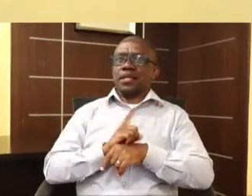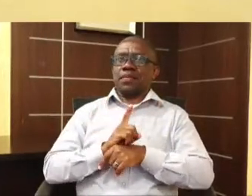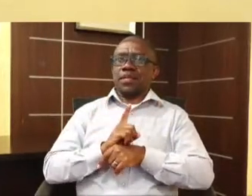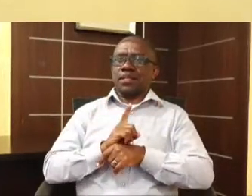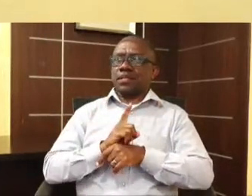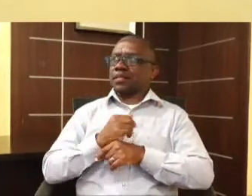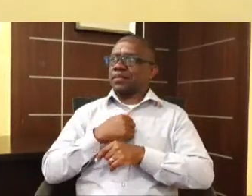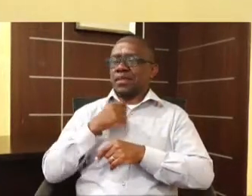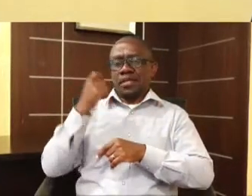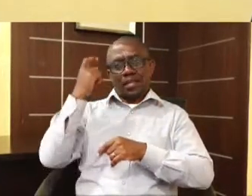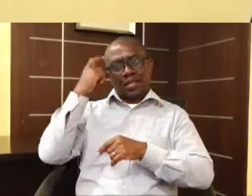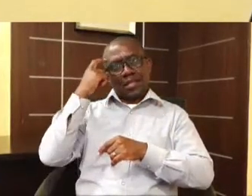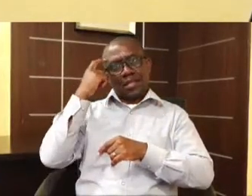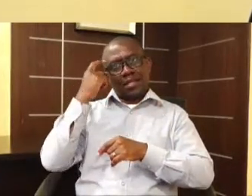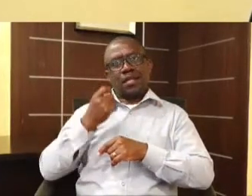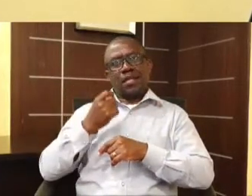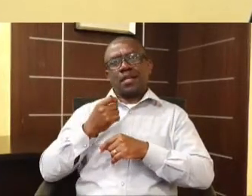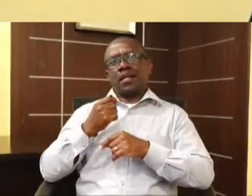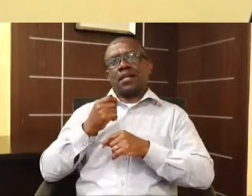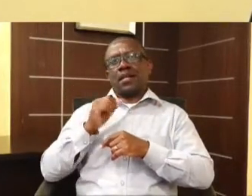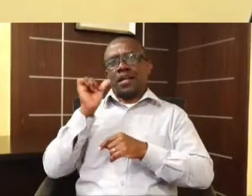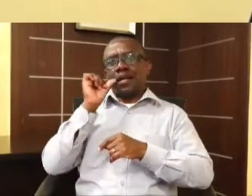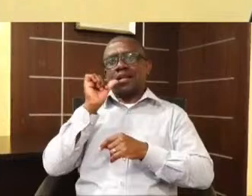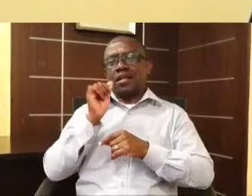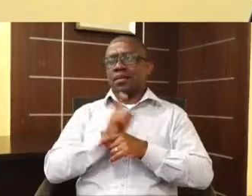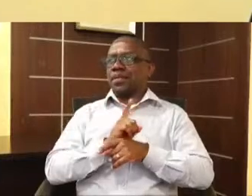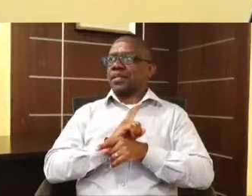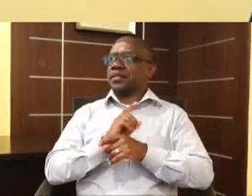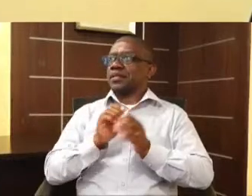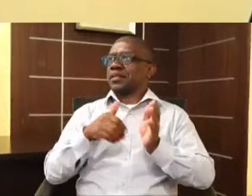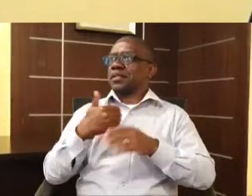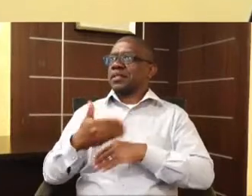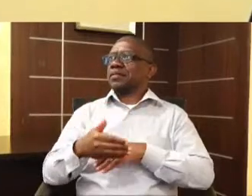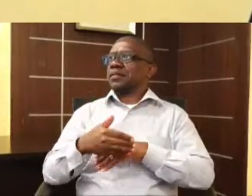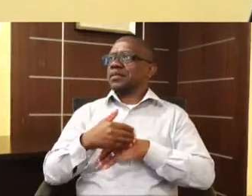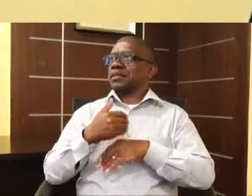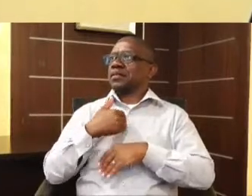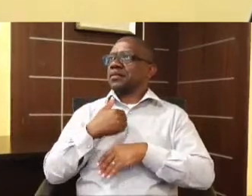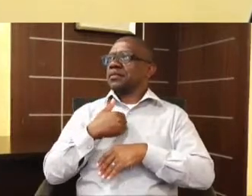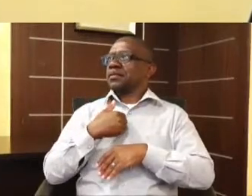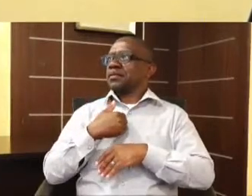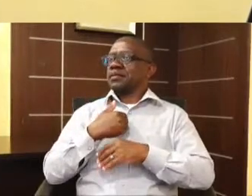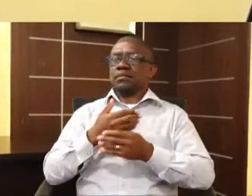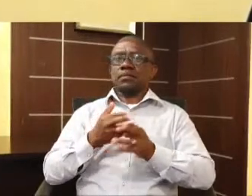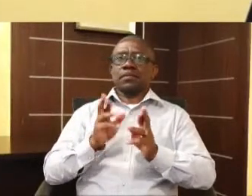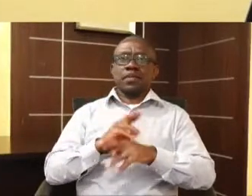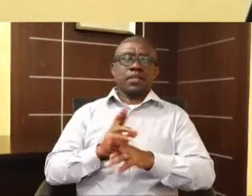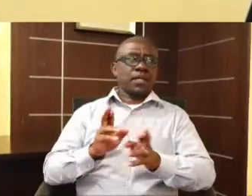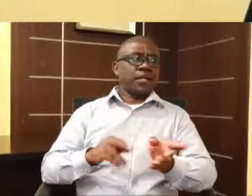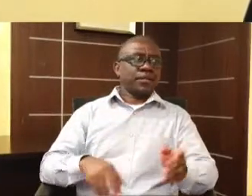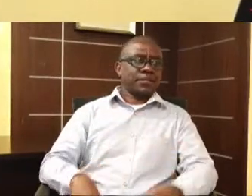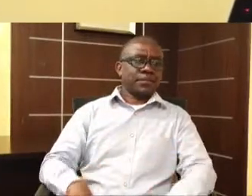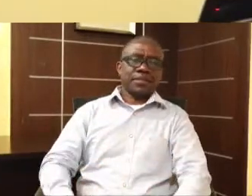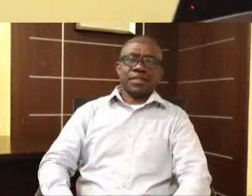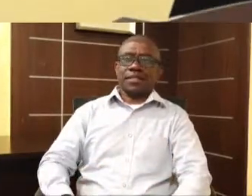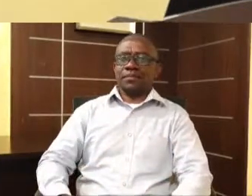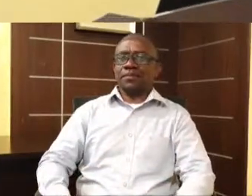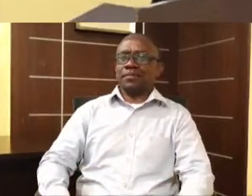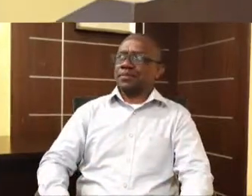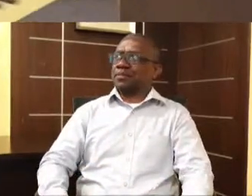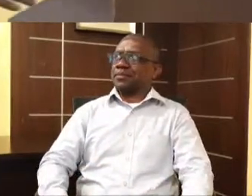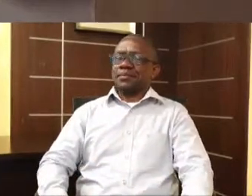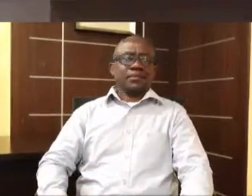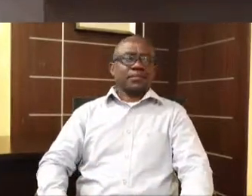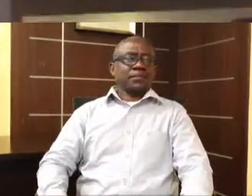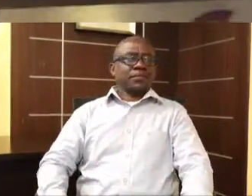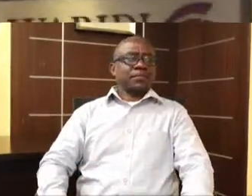Briton minutes, not African minutes. And then he does it, and then you come in. Ready? He's ready? Please, sorry about that,